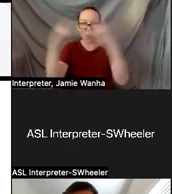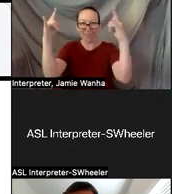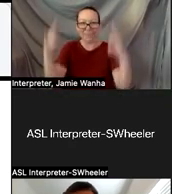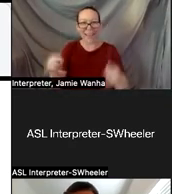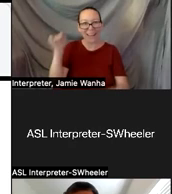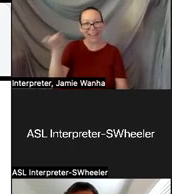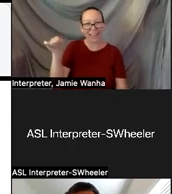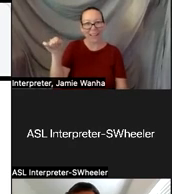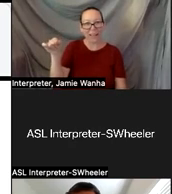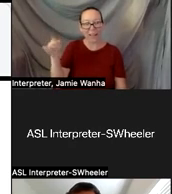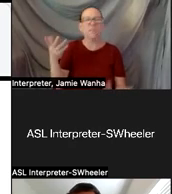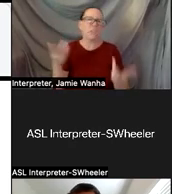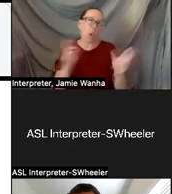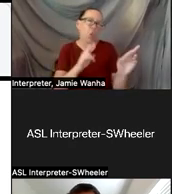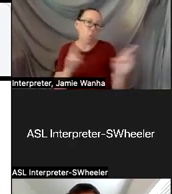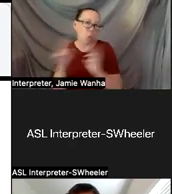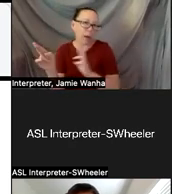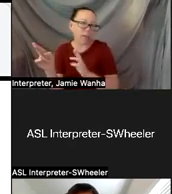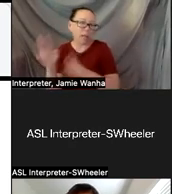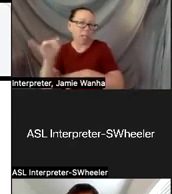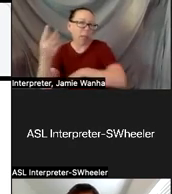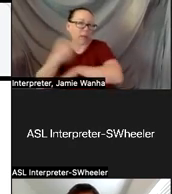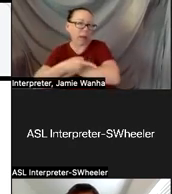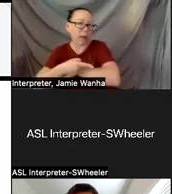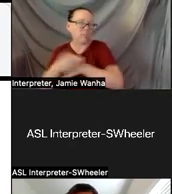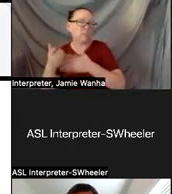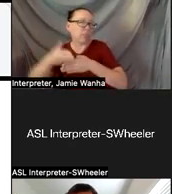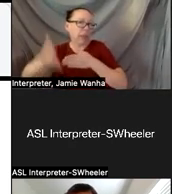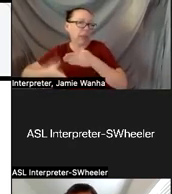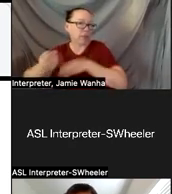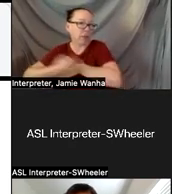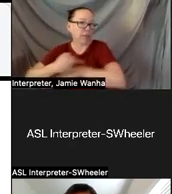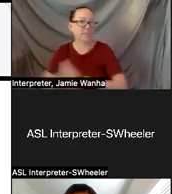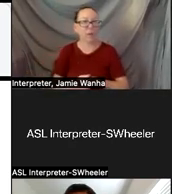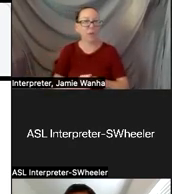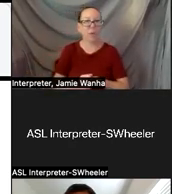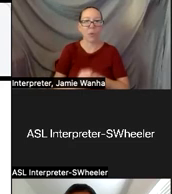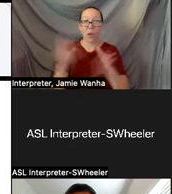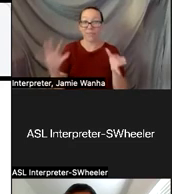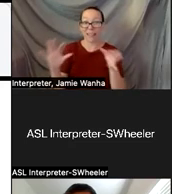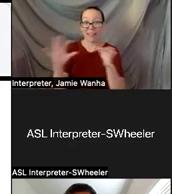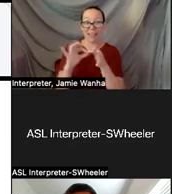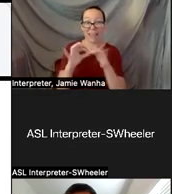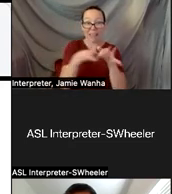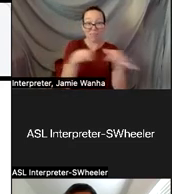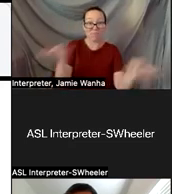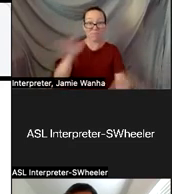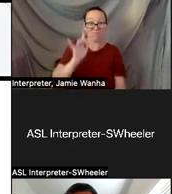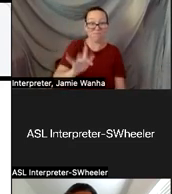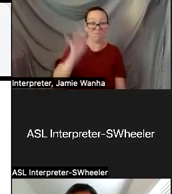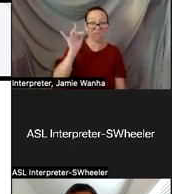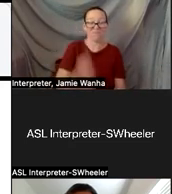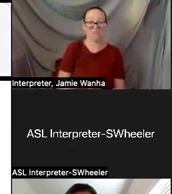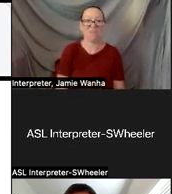to close out for the day. So there's the link to the various events, and we'll be happy to help